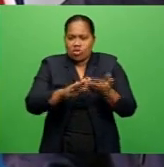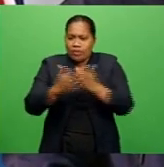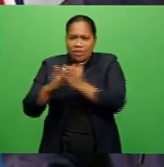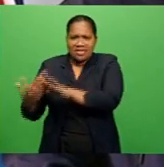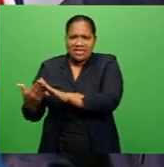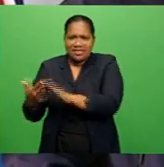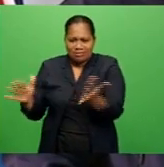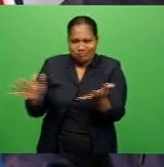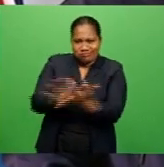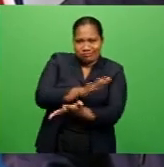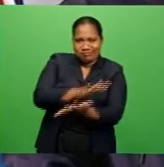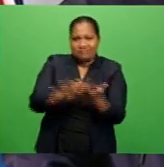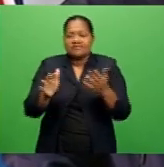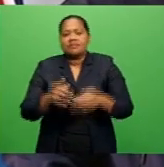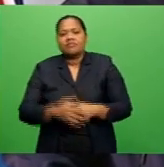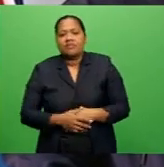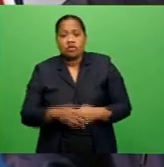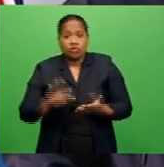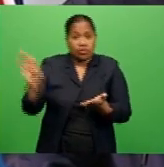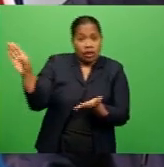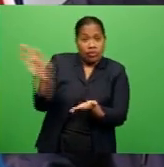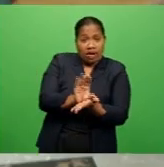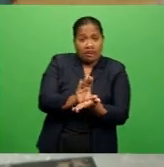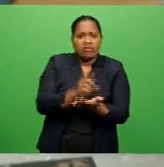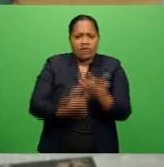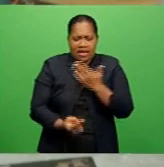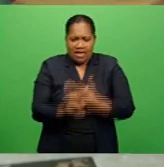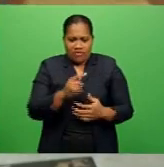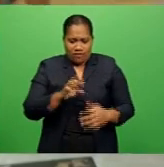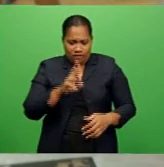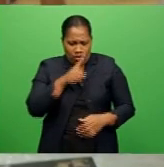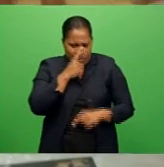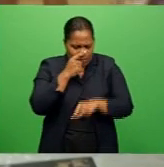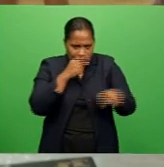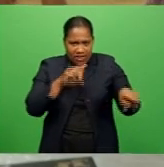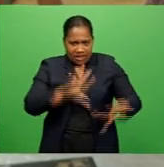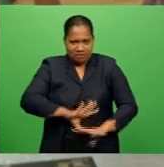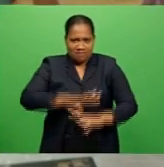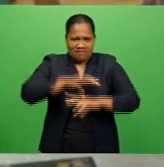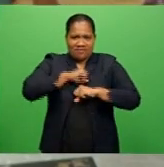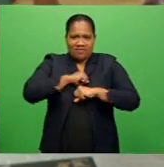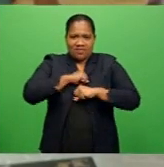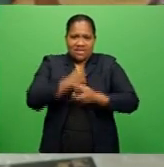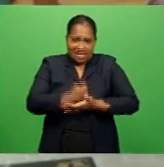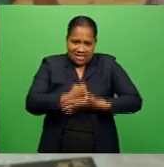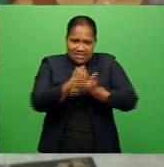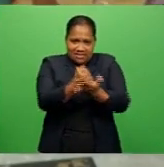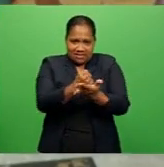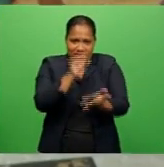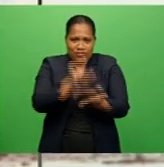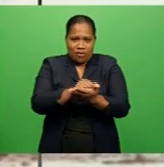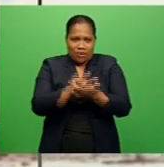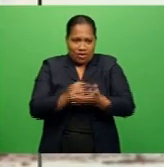will grant the public the confidence that their assistance is headed where it ought to be.